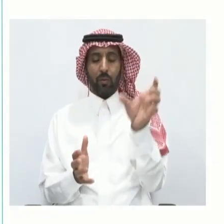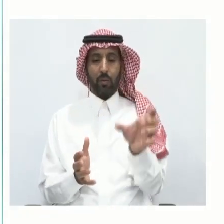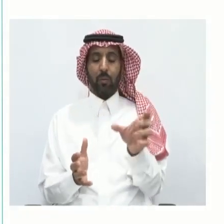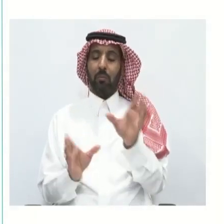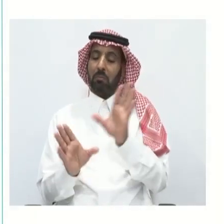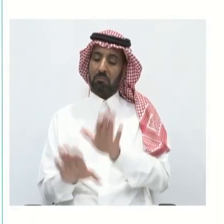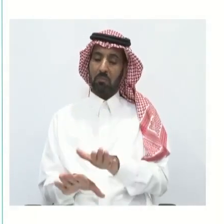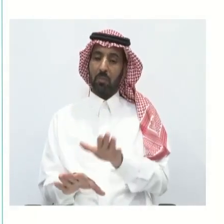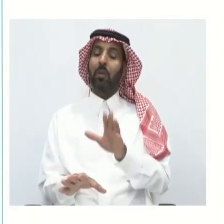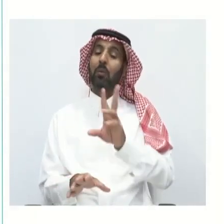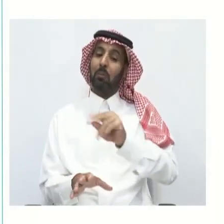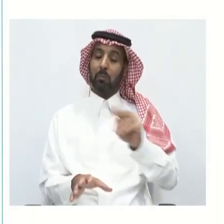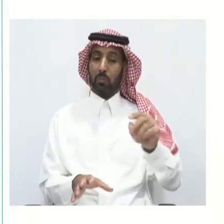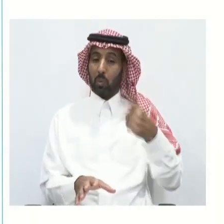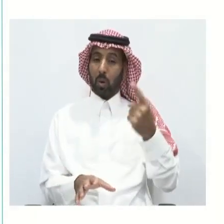plural noun.